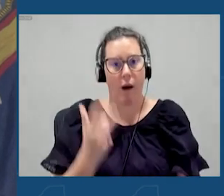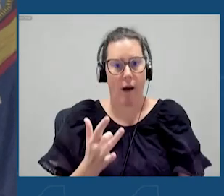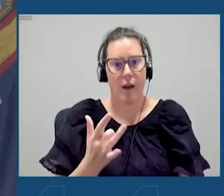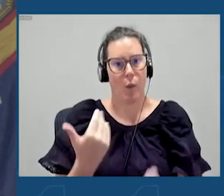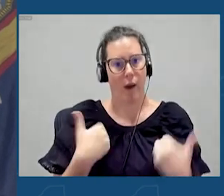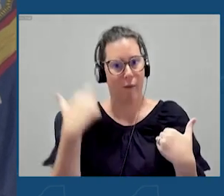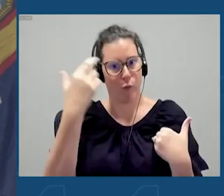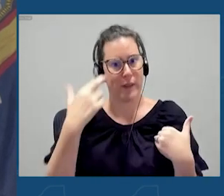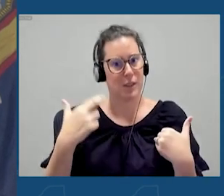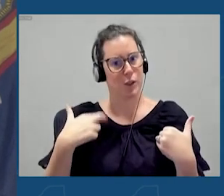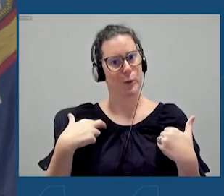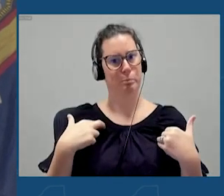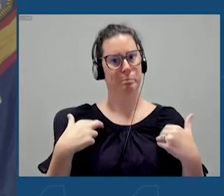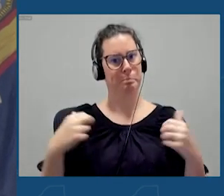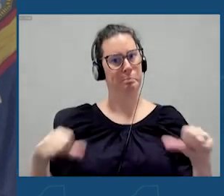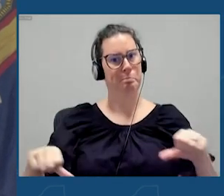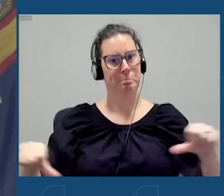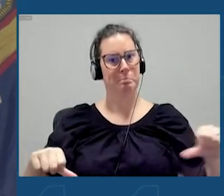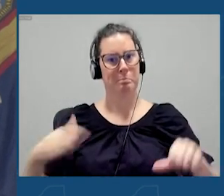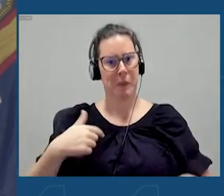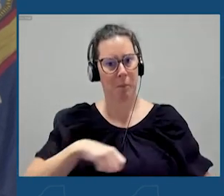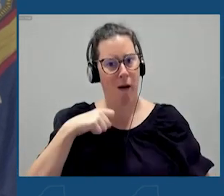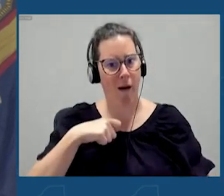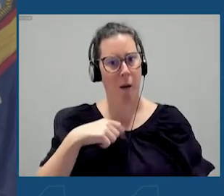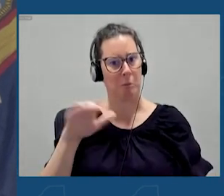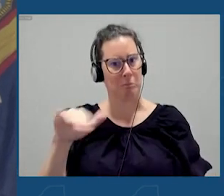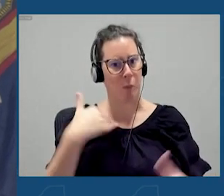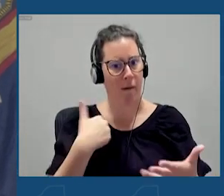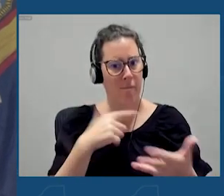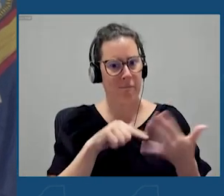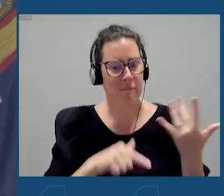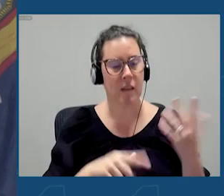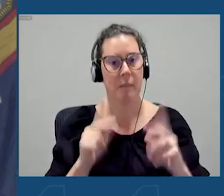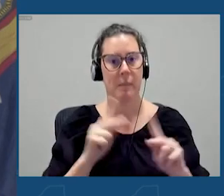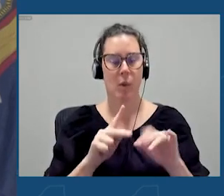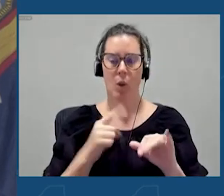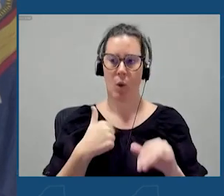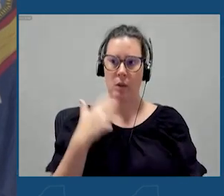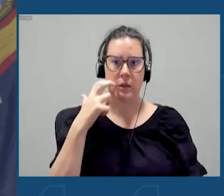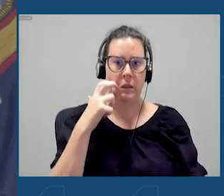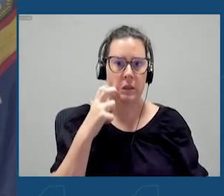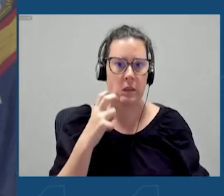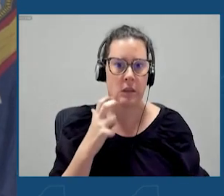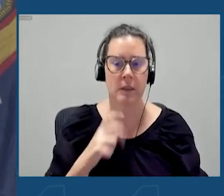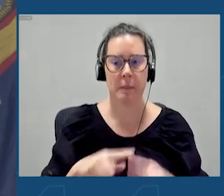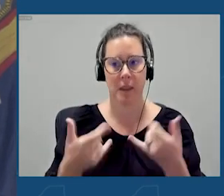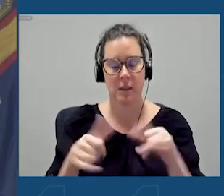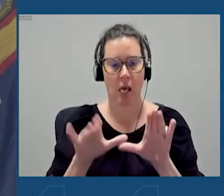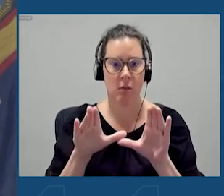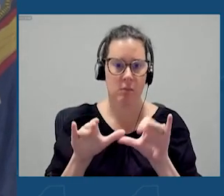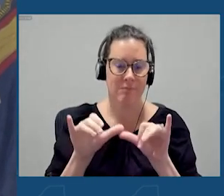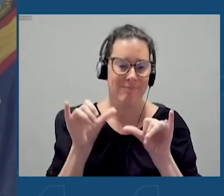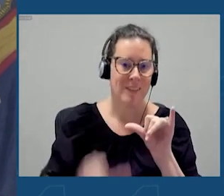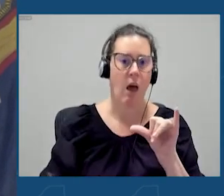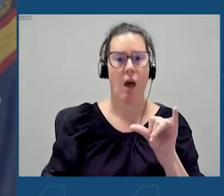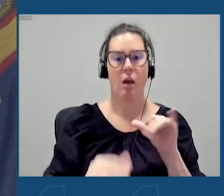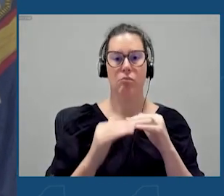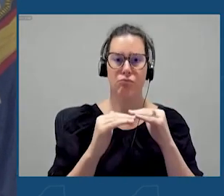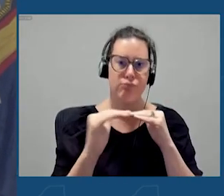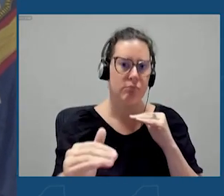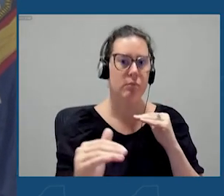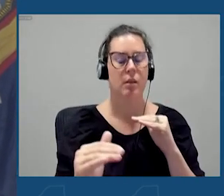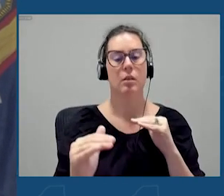and be proud. And the people who stayed here through the tough times, many came from other countries,